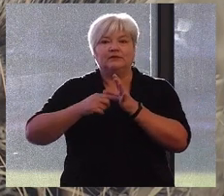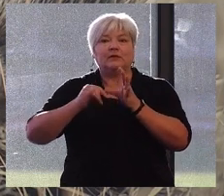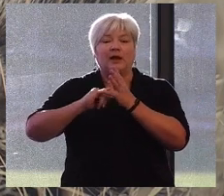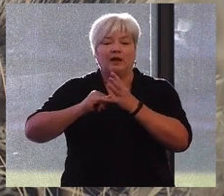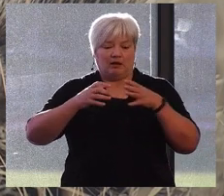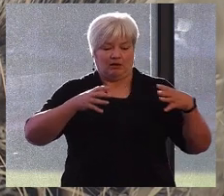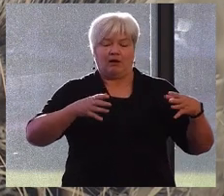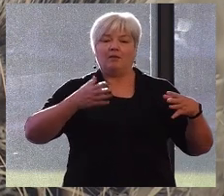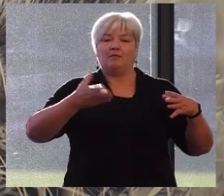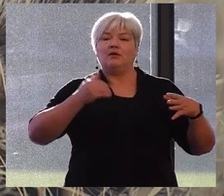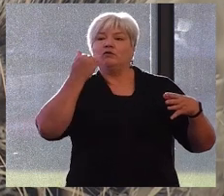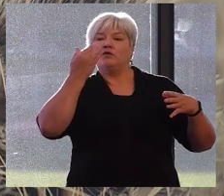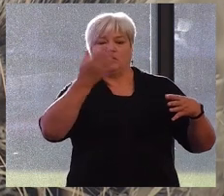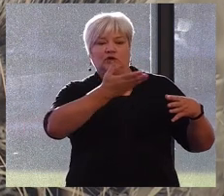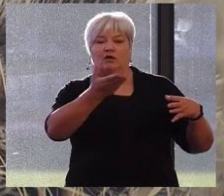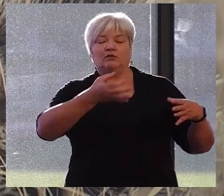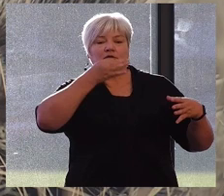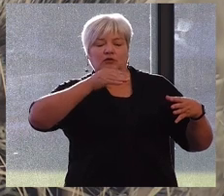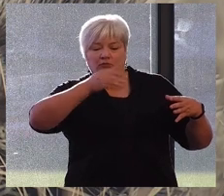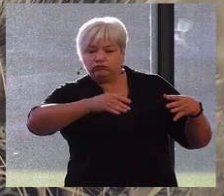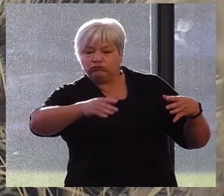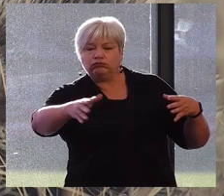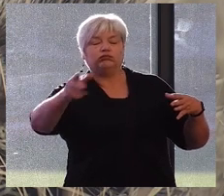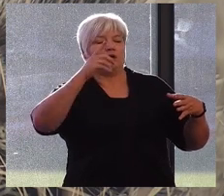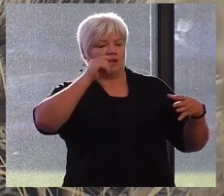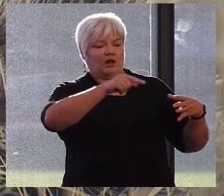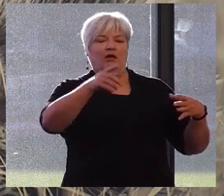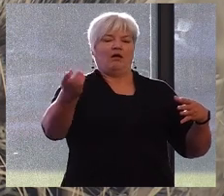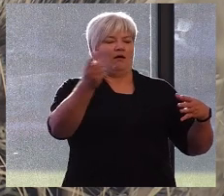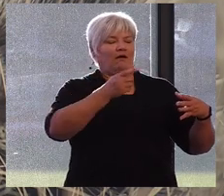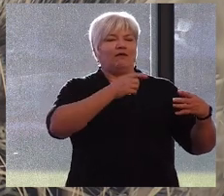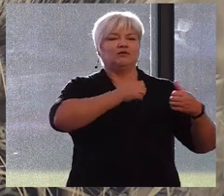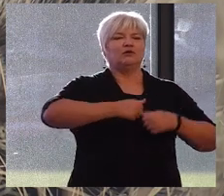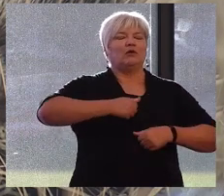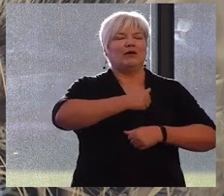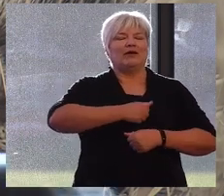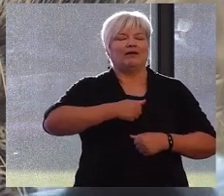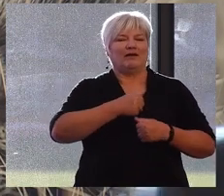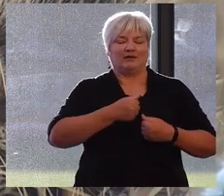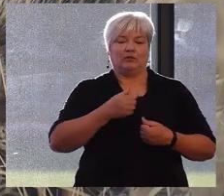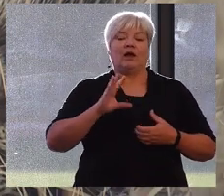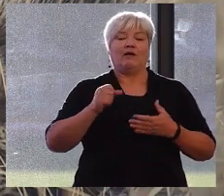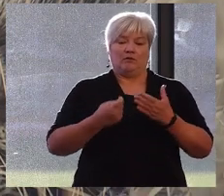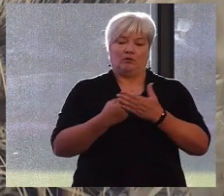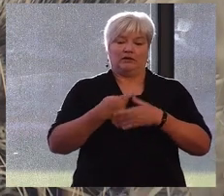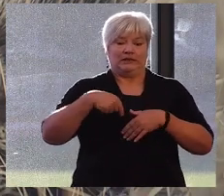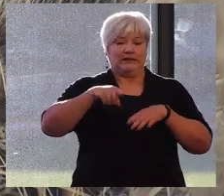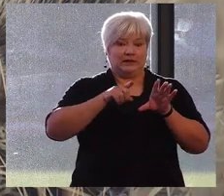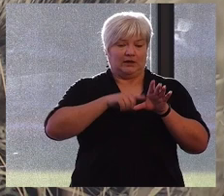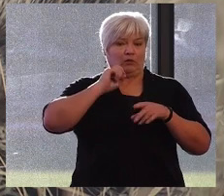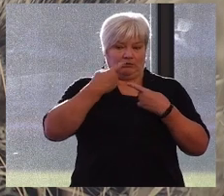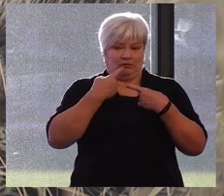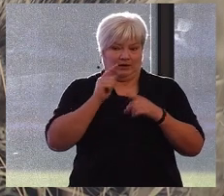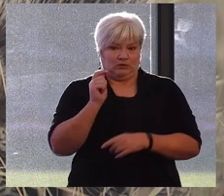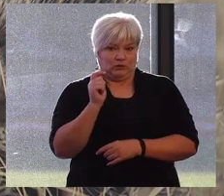future generations will hopefully be able to enjoy. And we have an opportunity this year. We're about to announce in the next